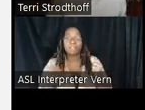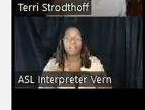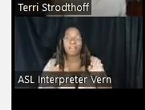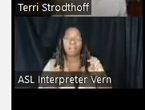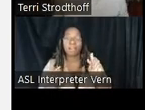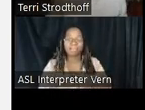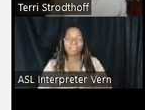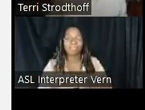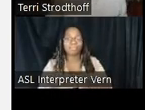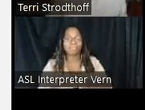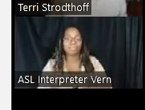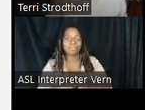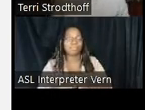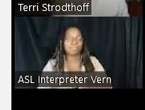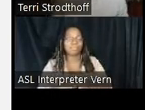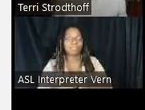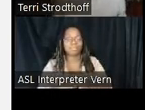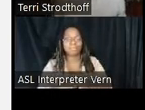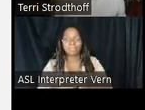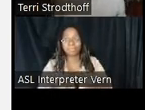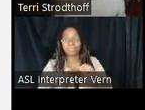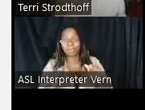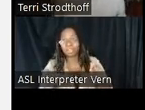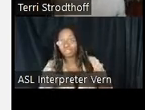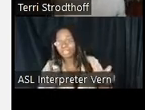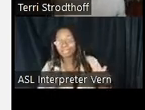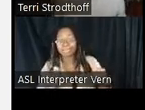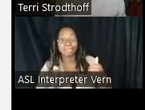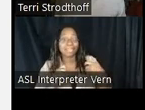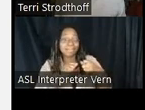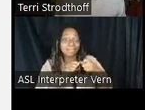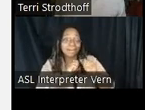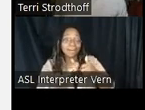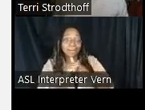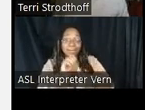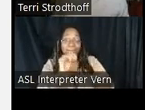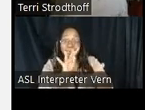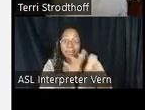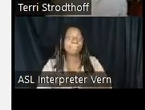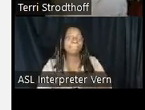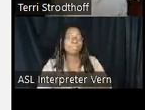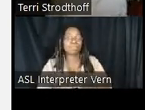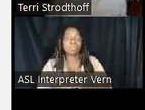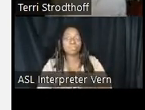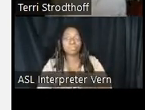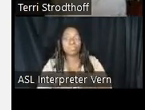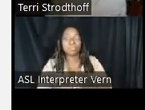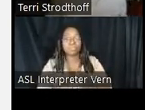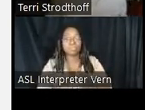and the ability to change. There's consistency in the way we show up. And there is, one